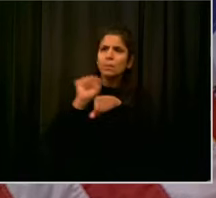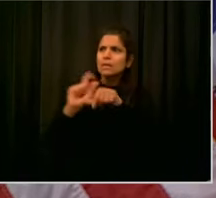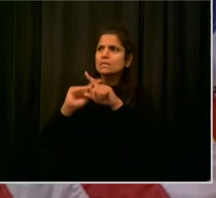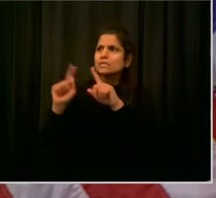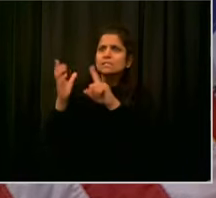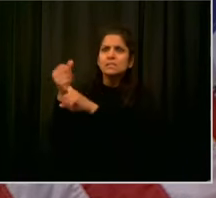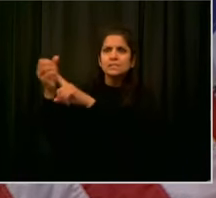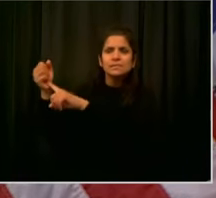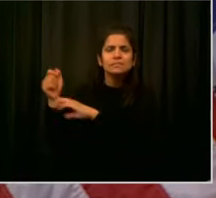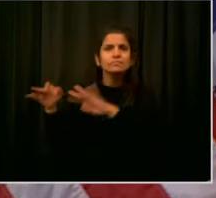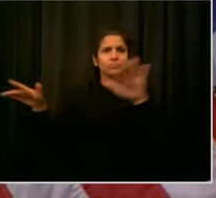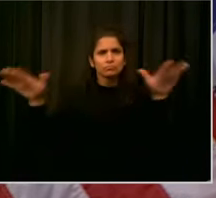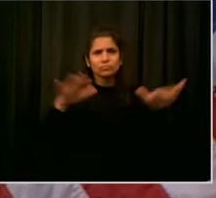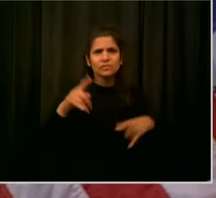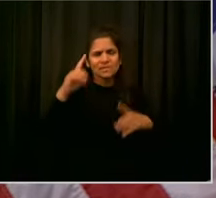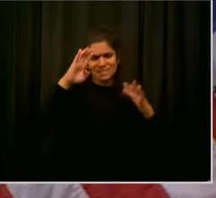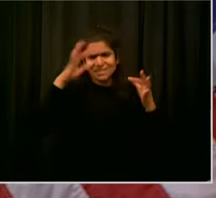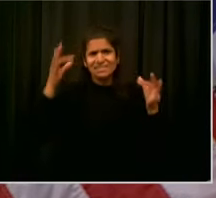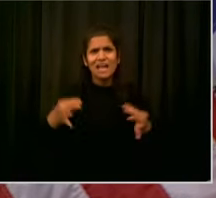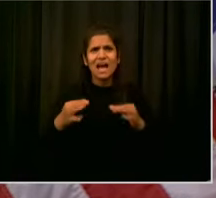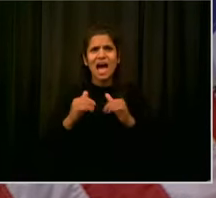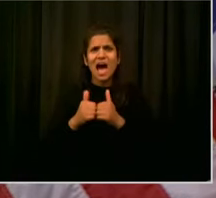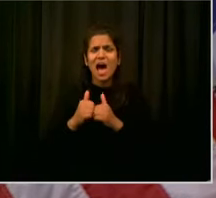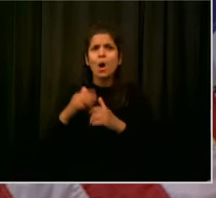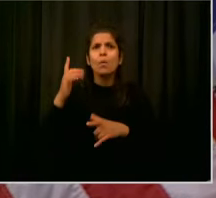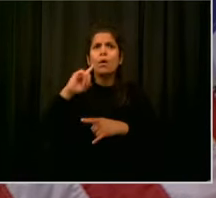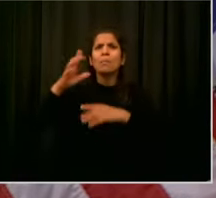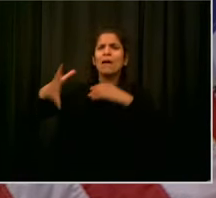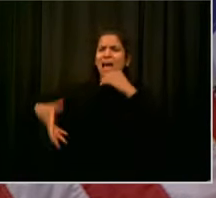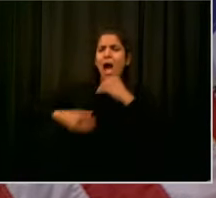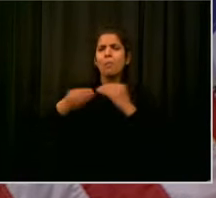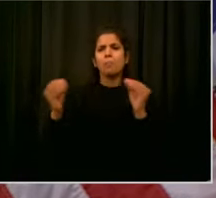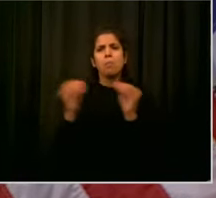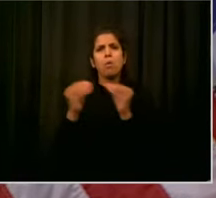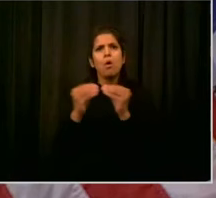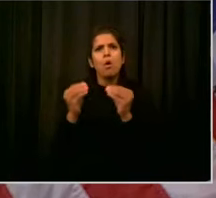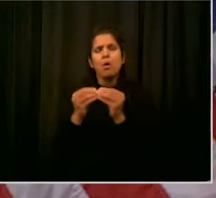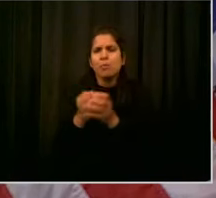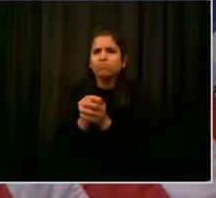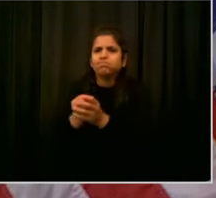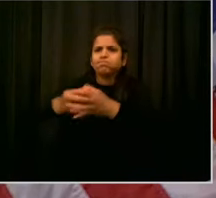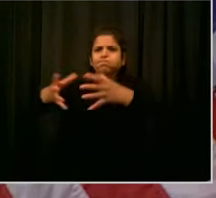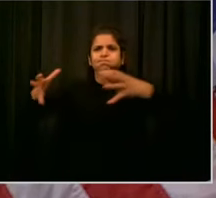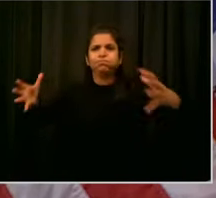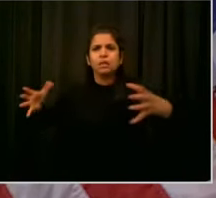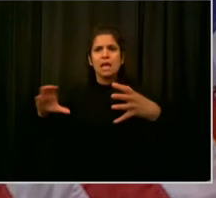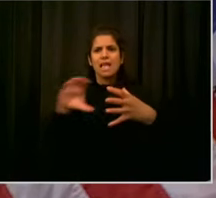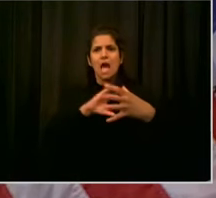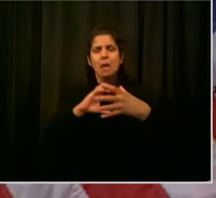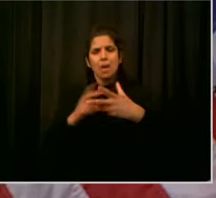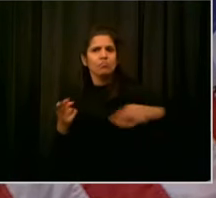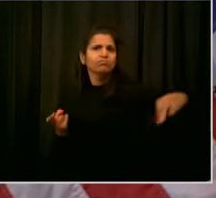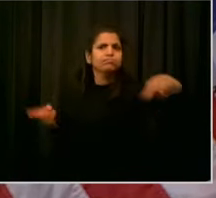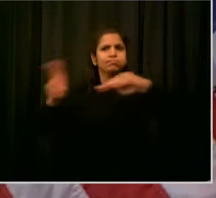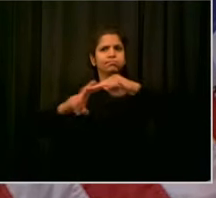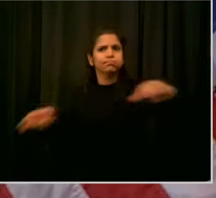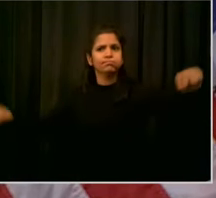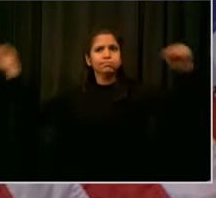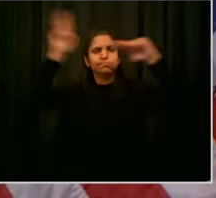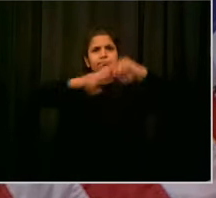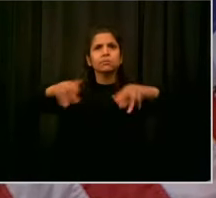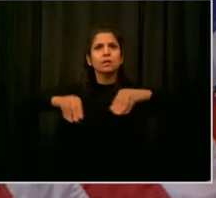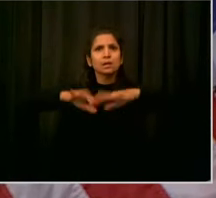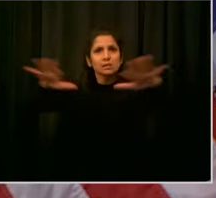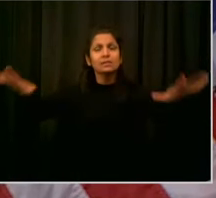street, and we have to focus on youth programming. The initiative called Safe Streets, Safe